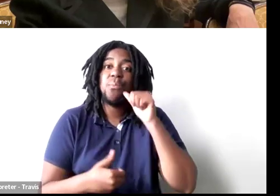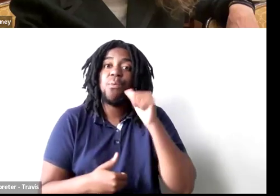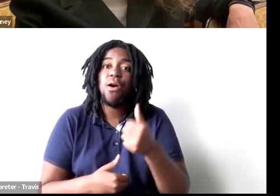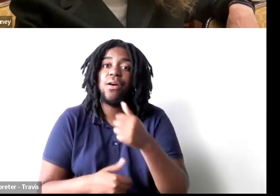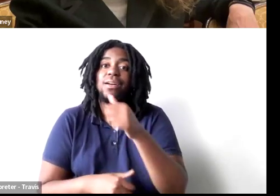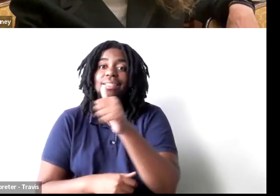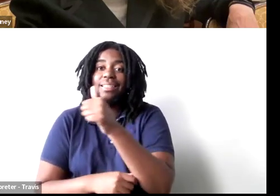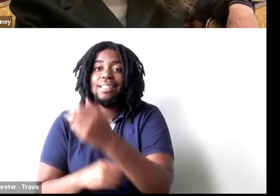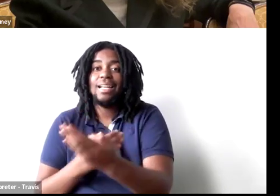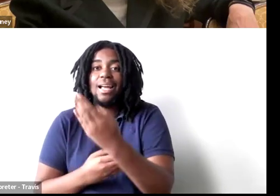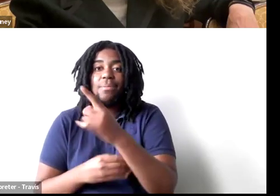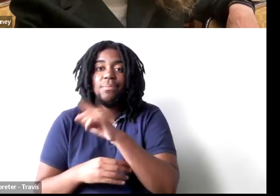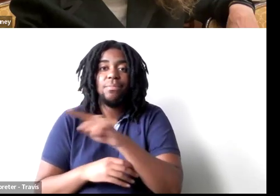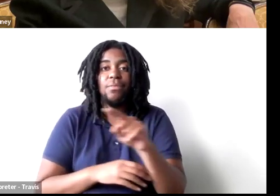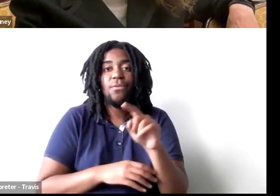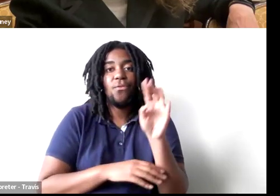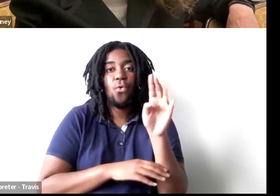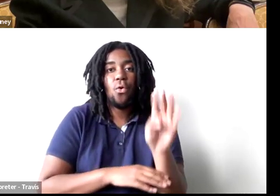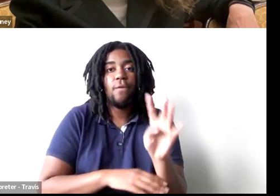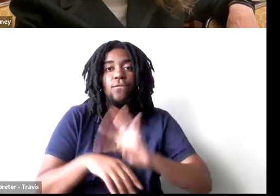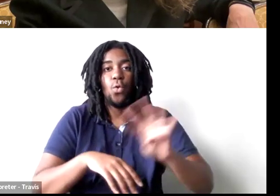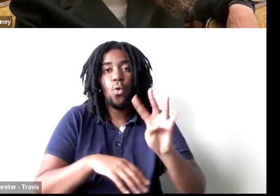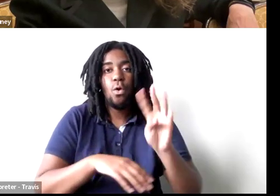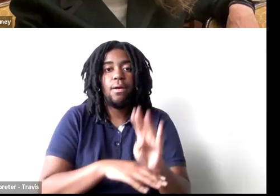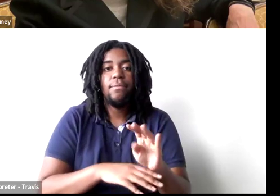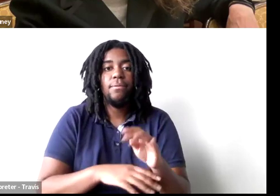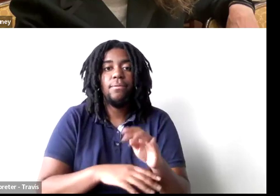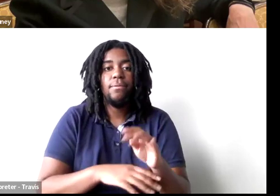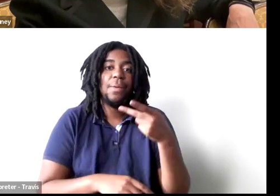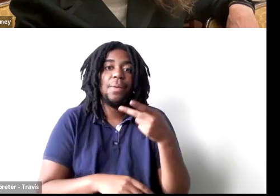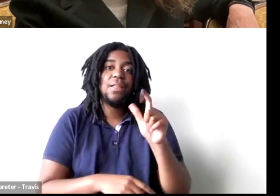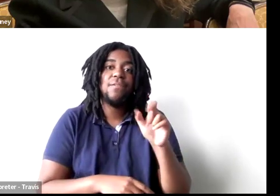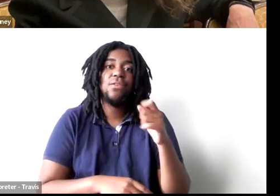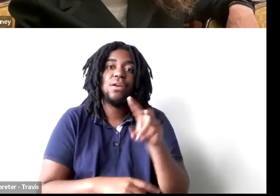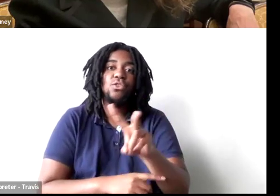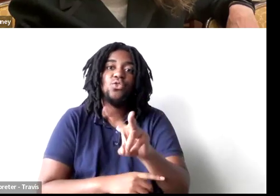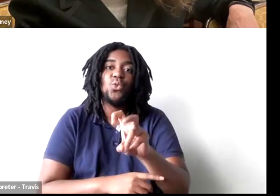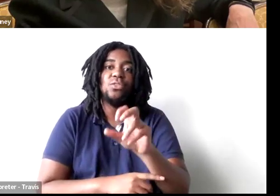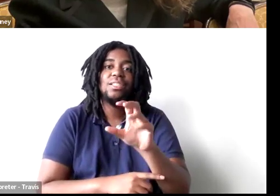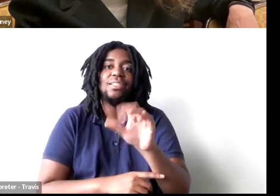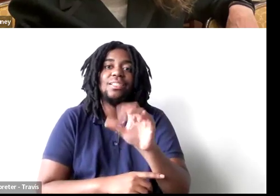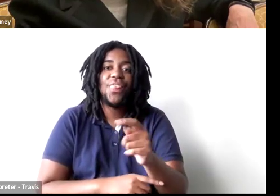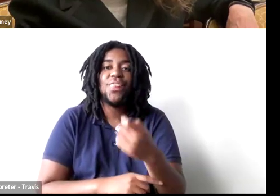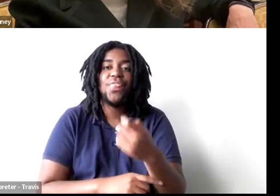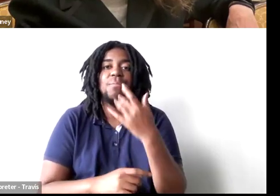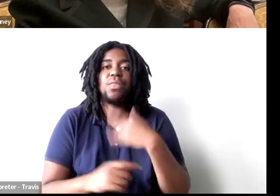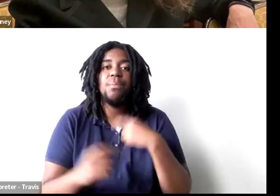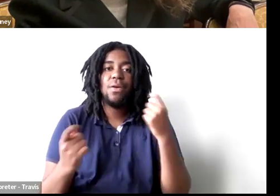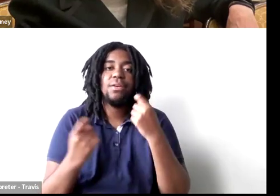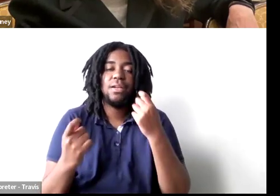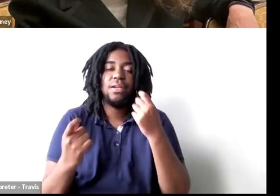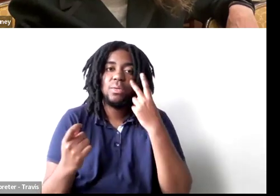to 4 at the Peale for our 210th birthday party. And you'll get to see Dirk